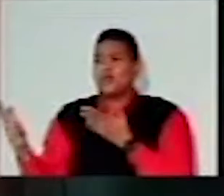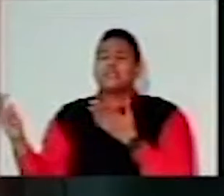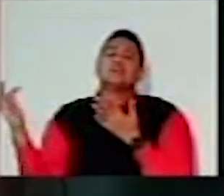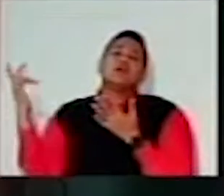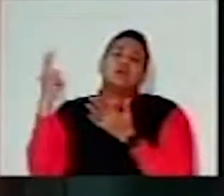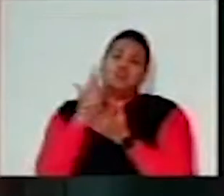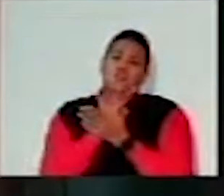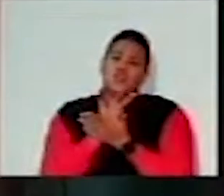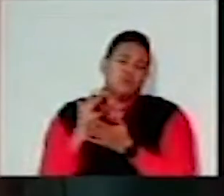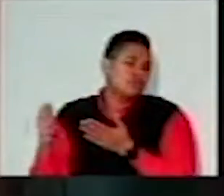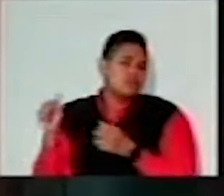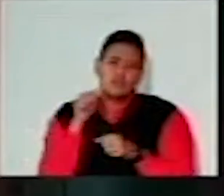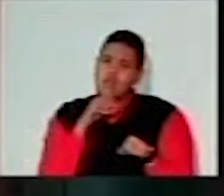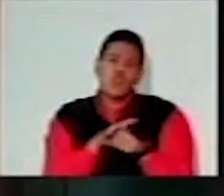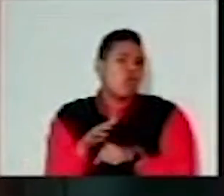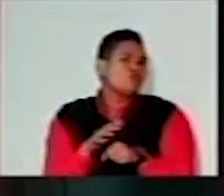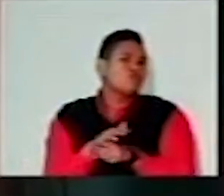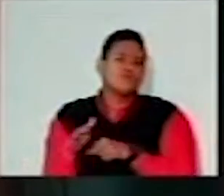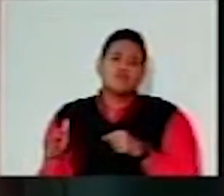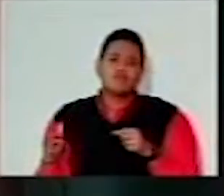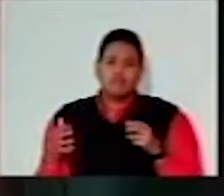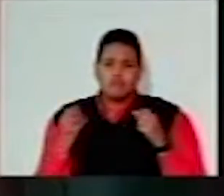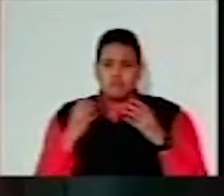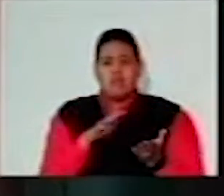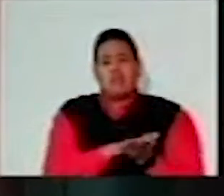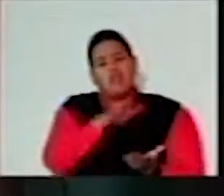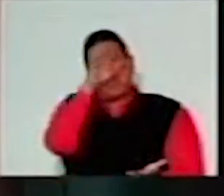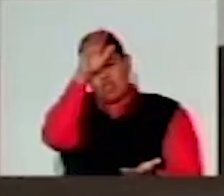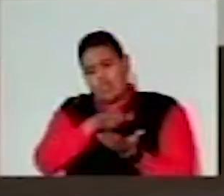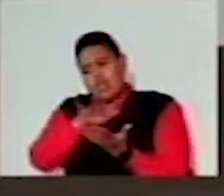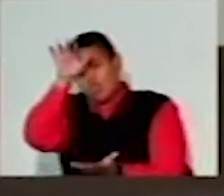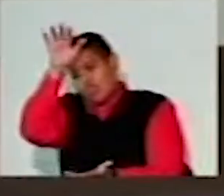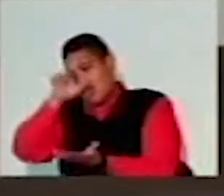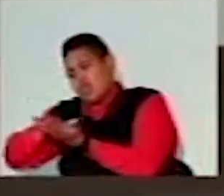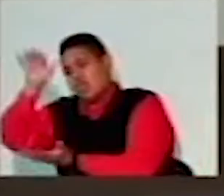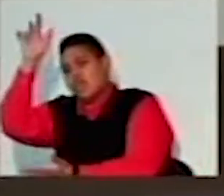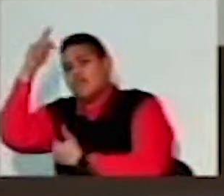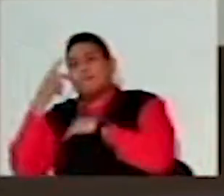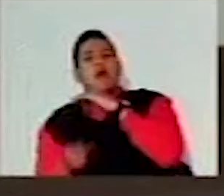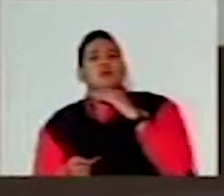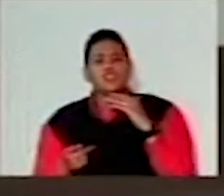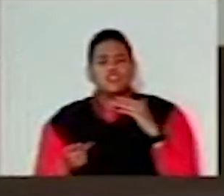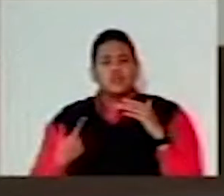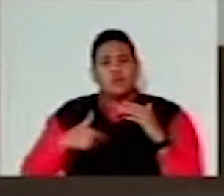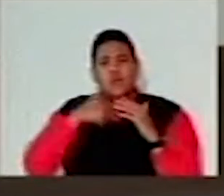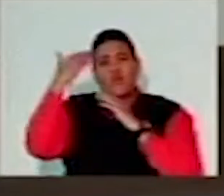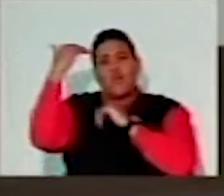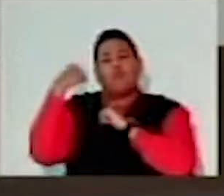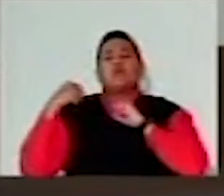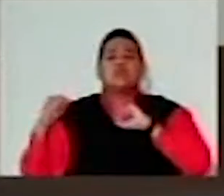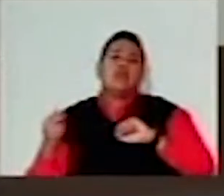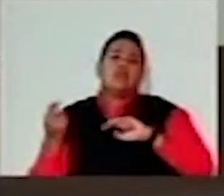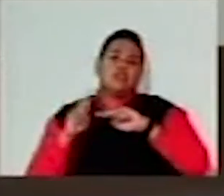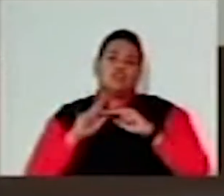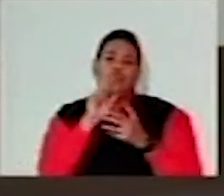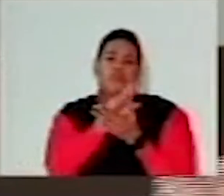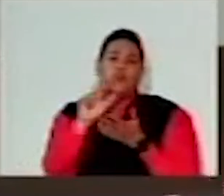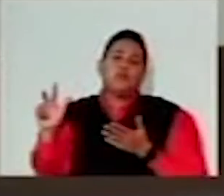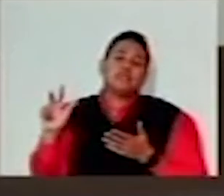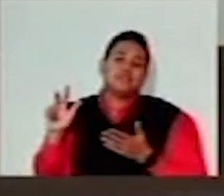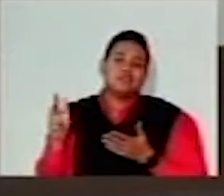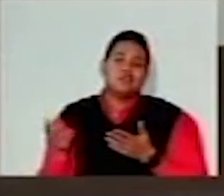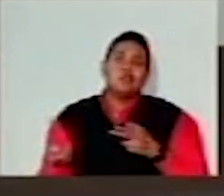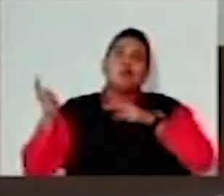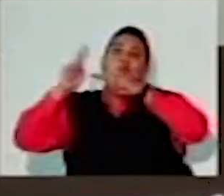just not enough to deal with the cases in all the parishes. We hope, Mr. Speaker, that we can increase the 3 weeks to